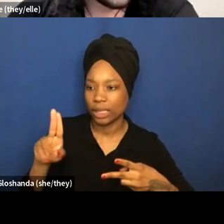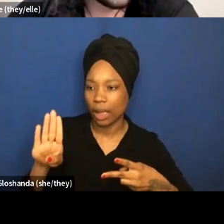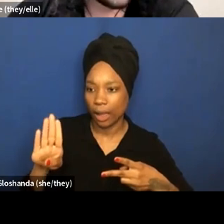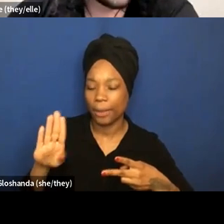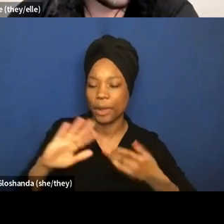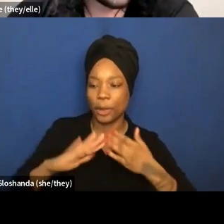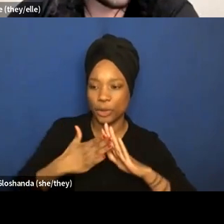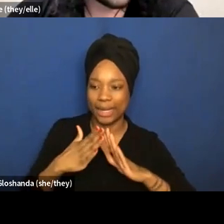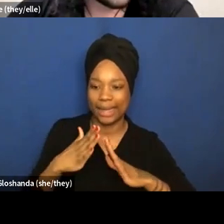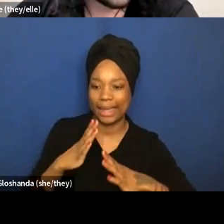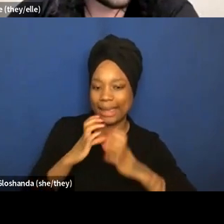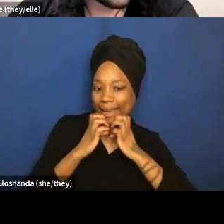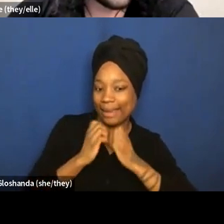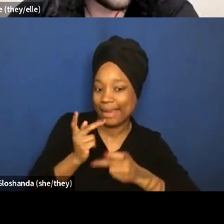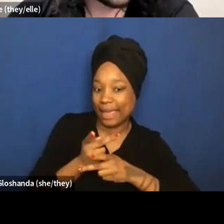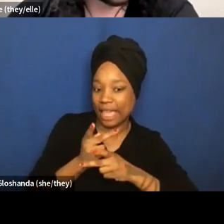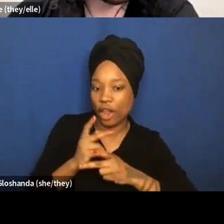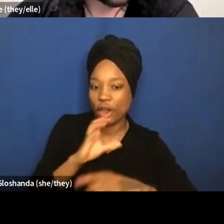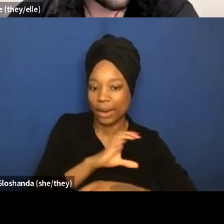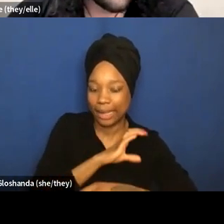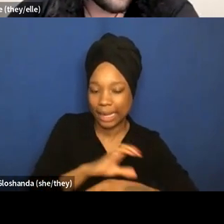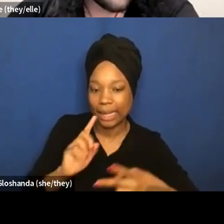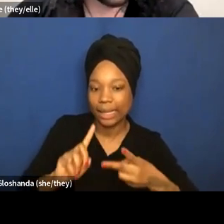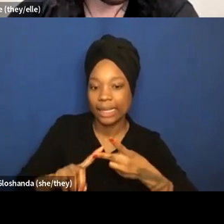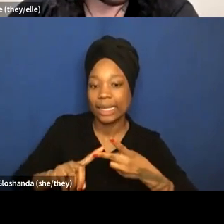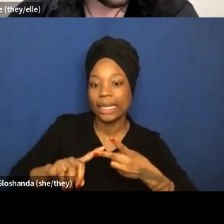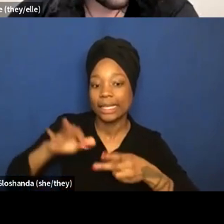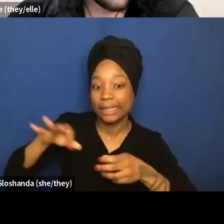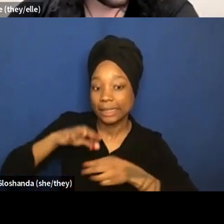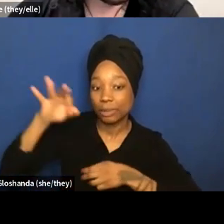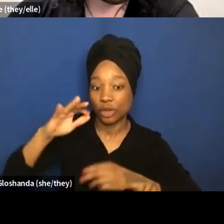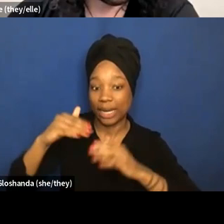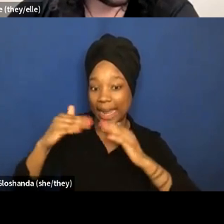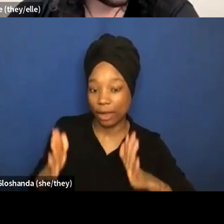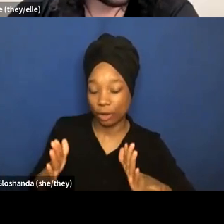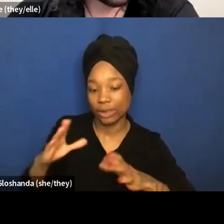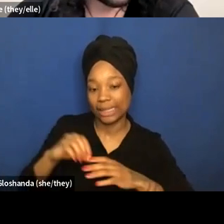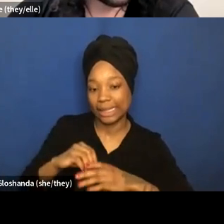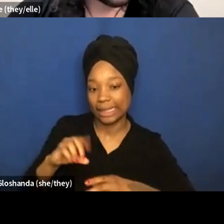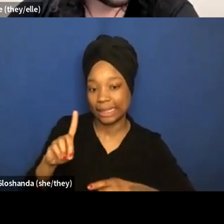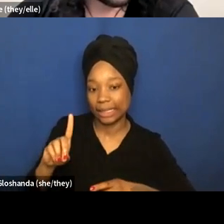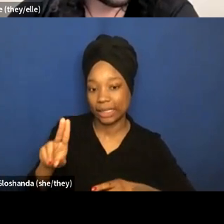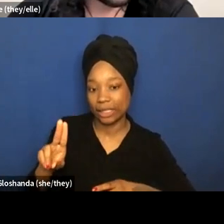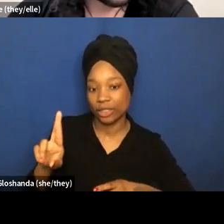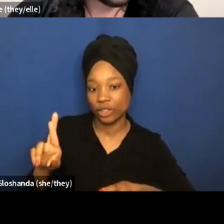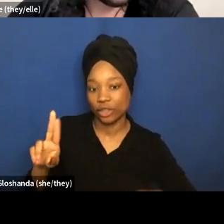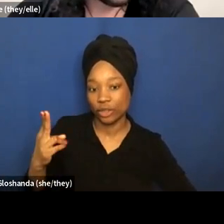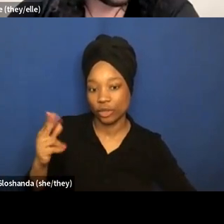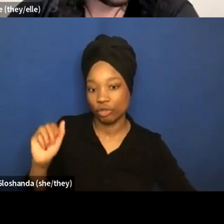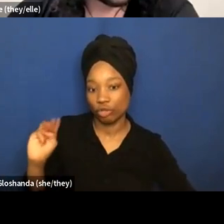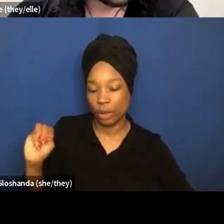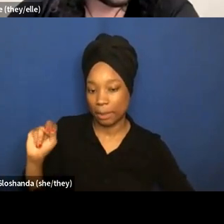as well as Space Like Spirit House in Durham, North Carolina. What it